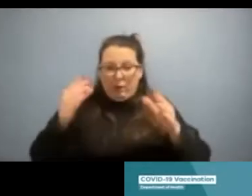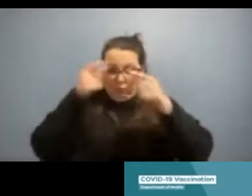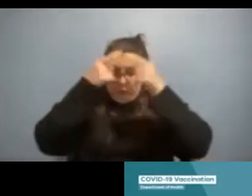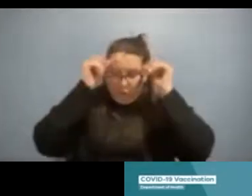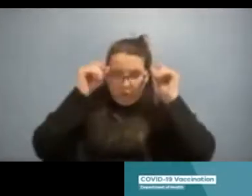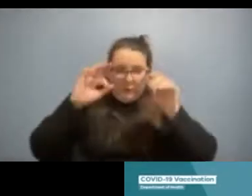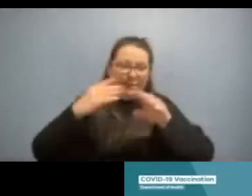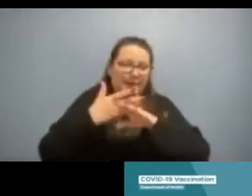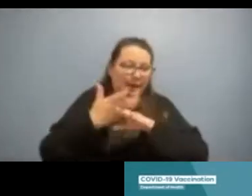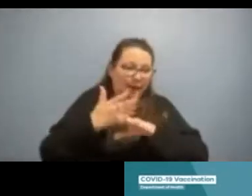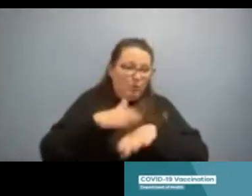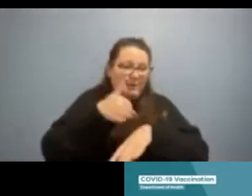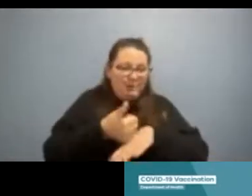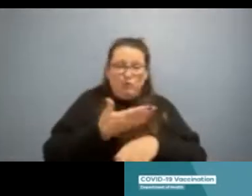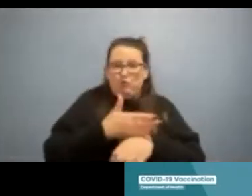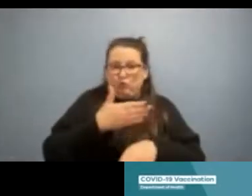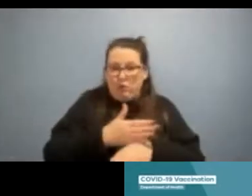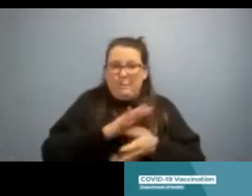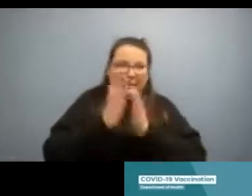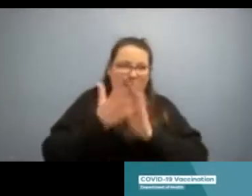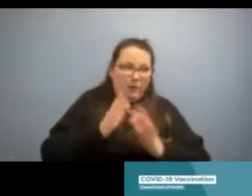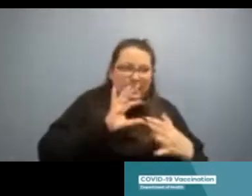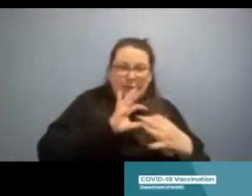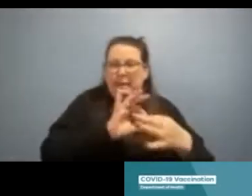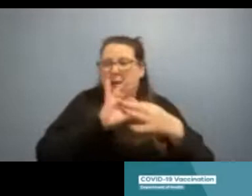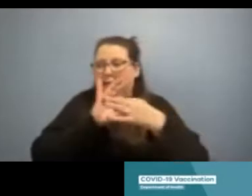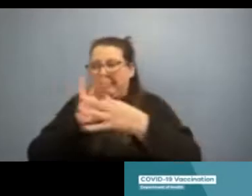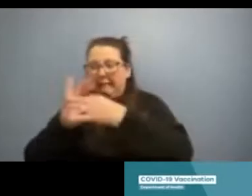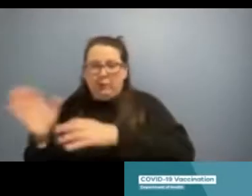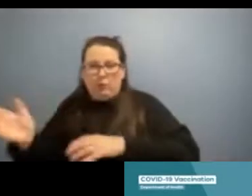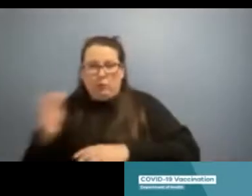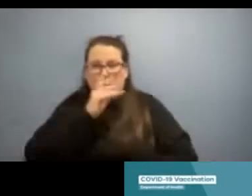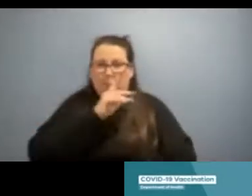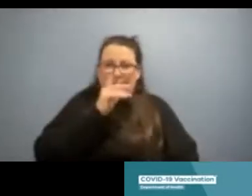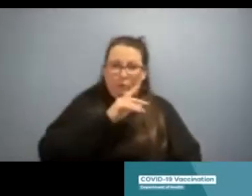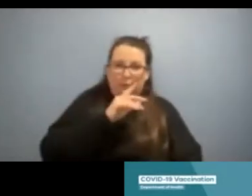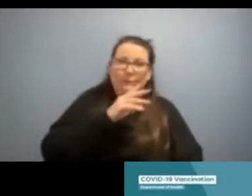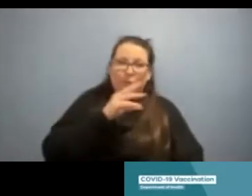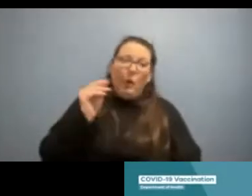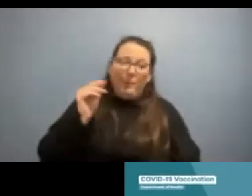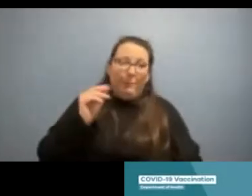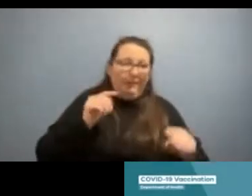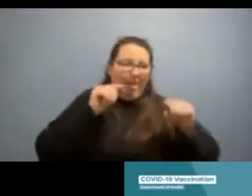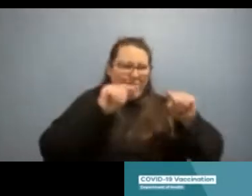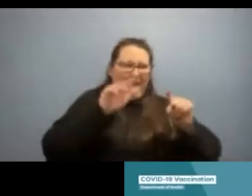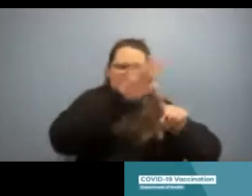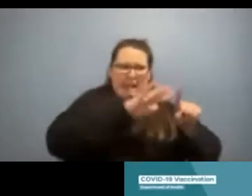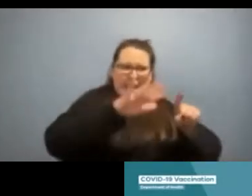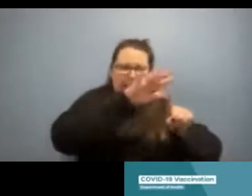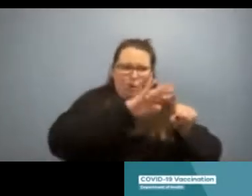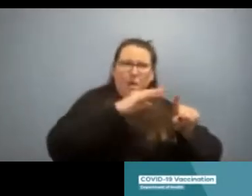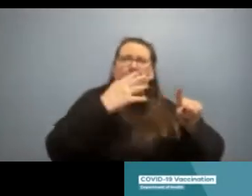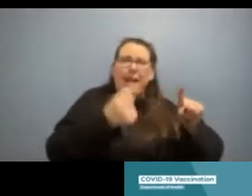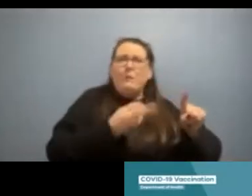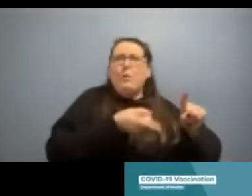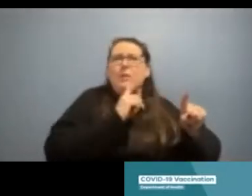we also get to be able to connect to everybody from what is virtually United Nations in one neighbourhood, people from 160 different nationalities. So